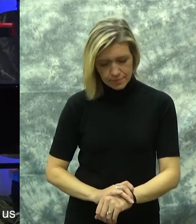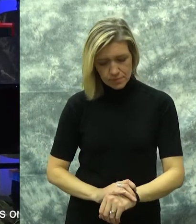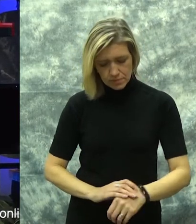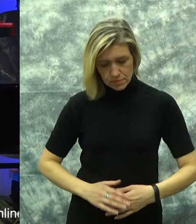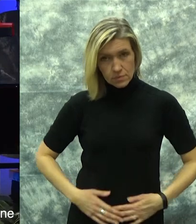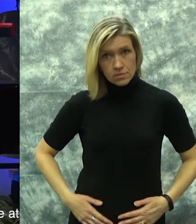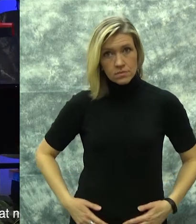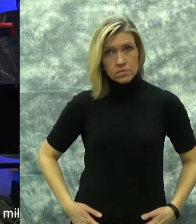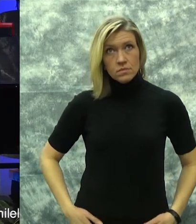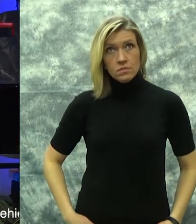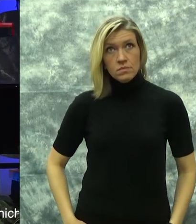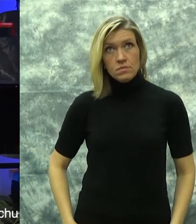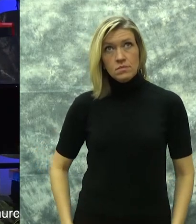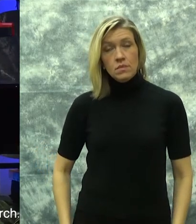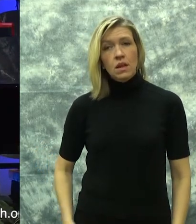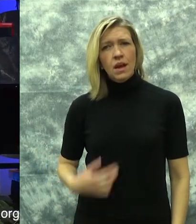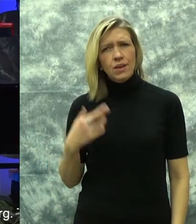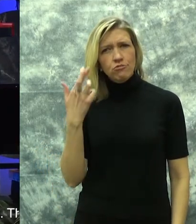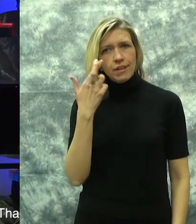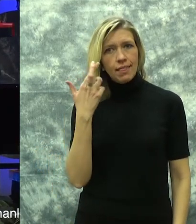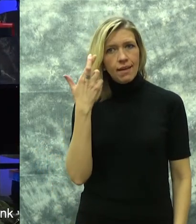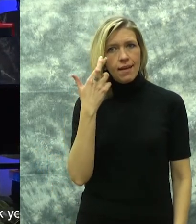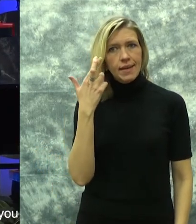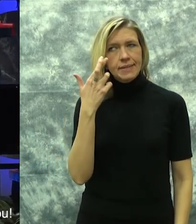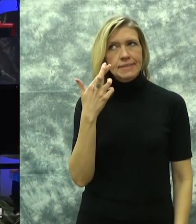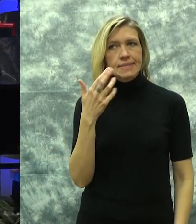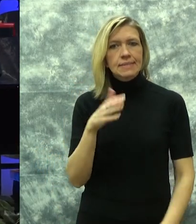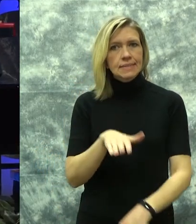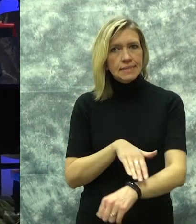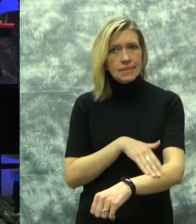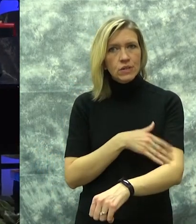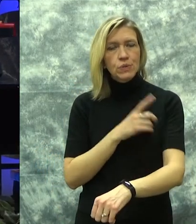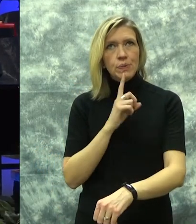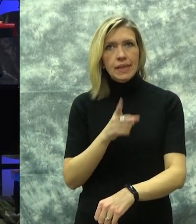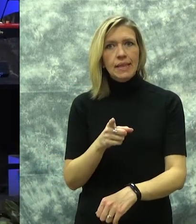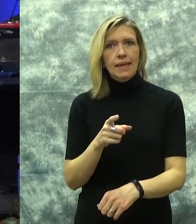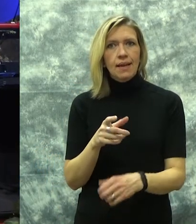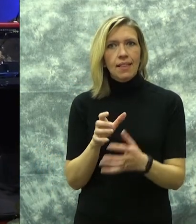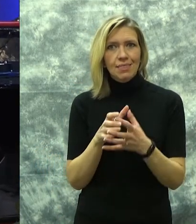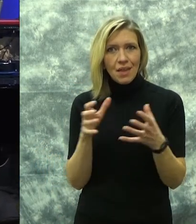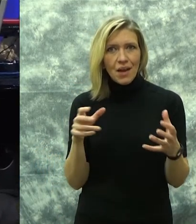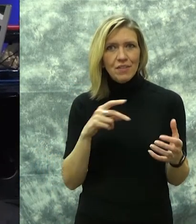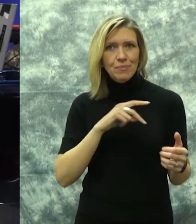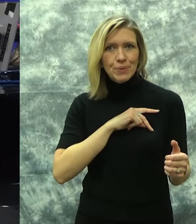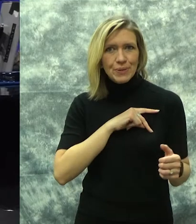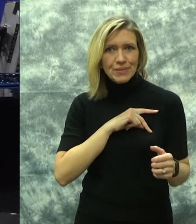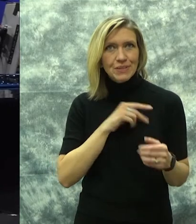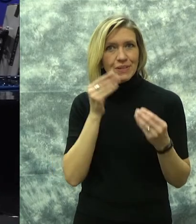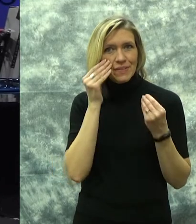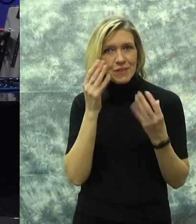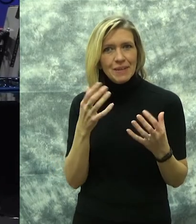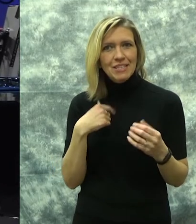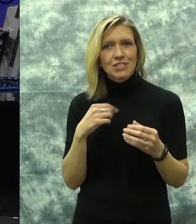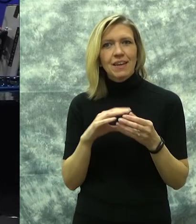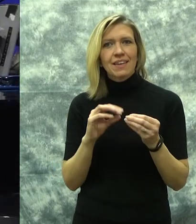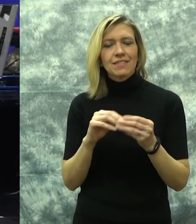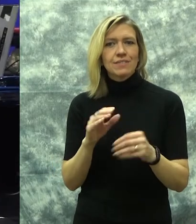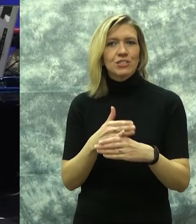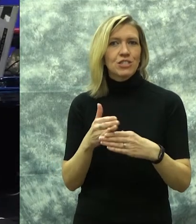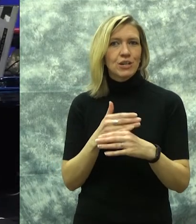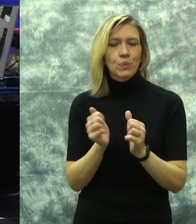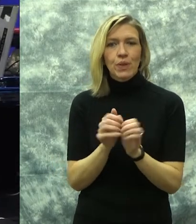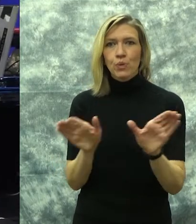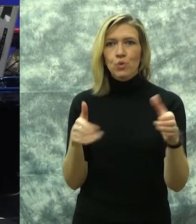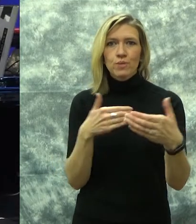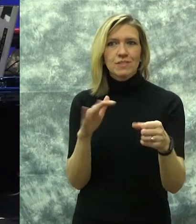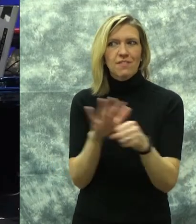gradually come to realize how much incredibly personal information about myself I've shared with rooms full of strangers over the years. I try not to